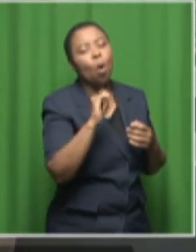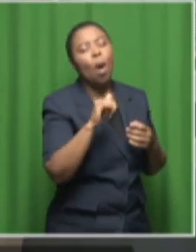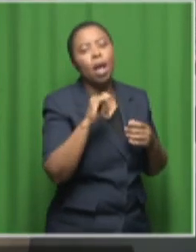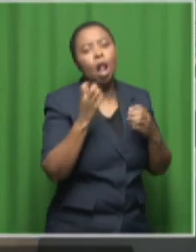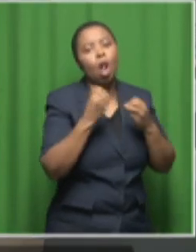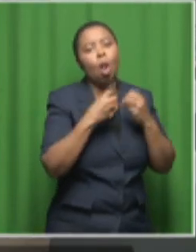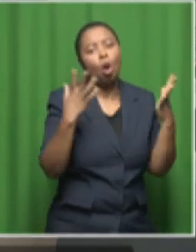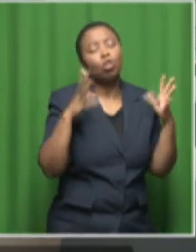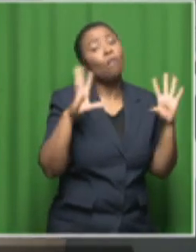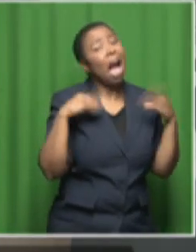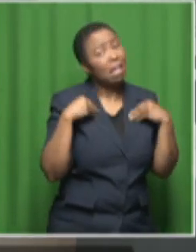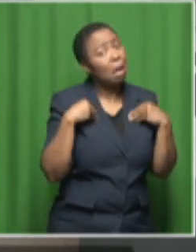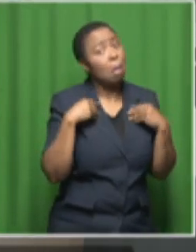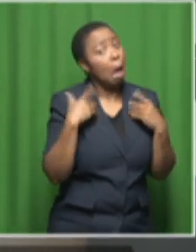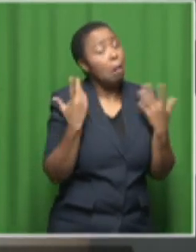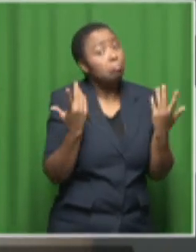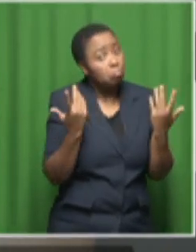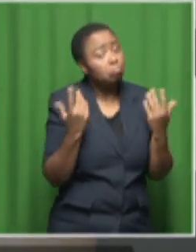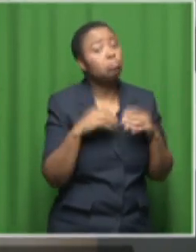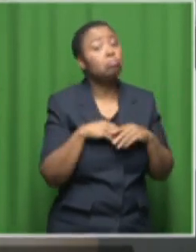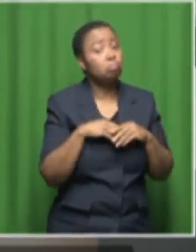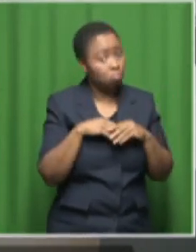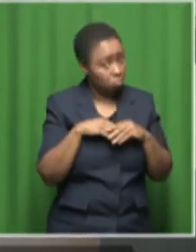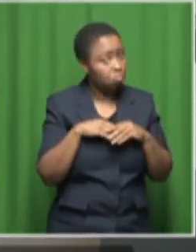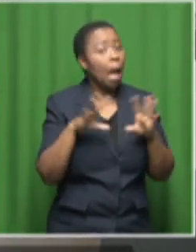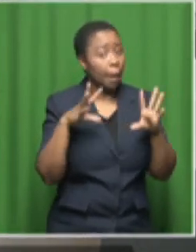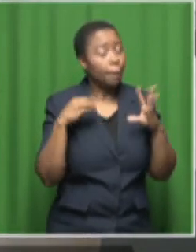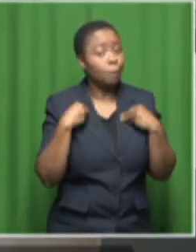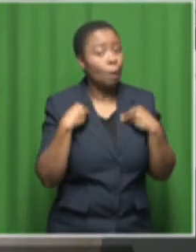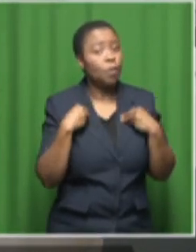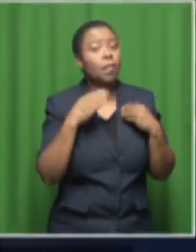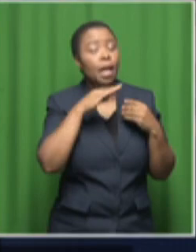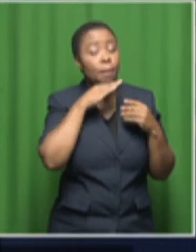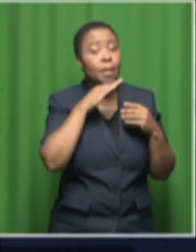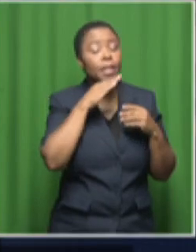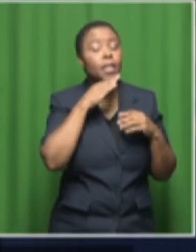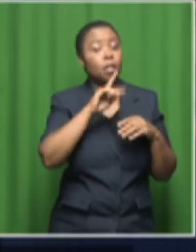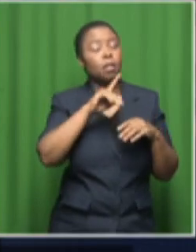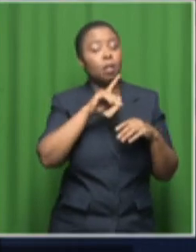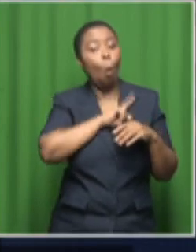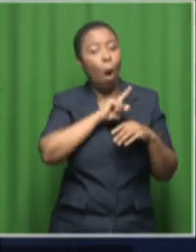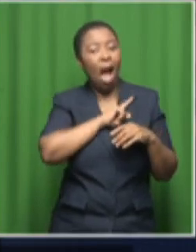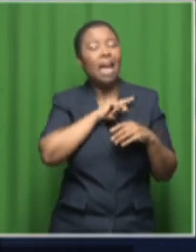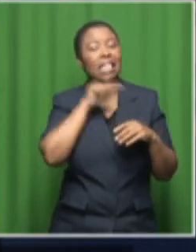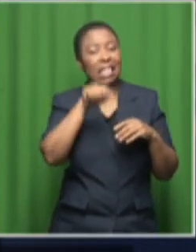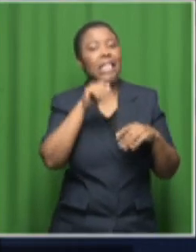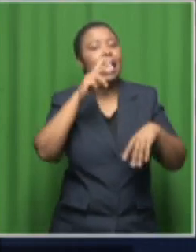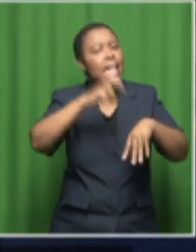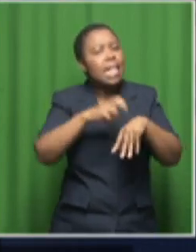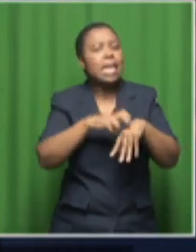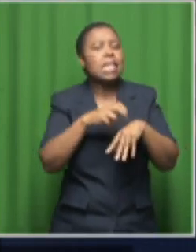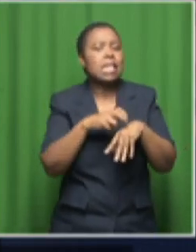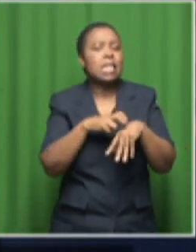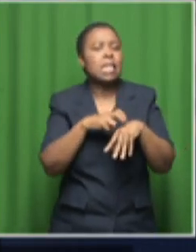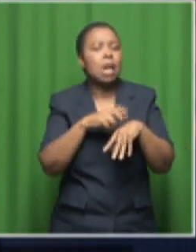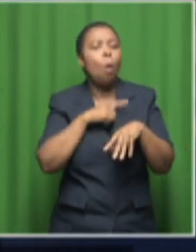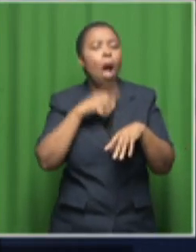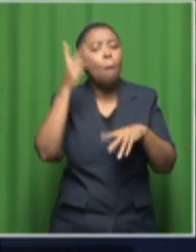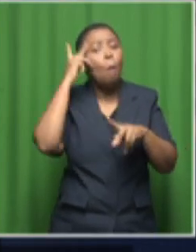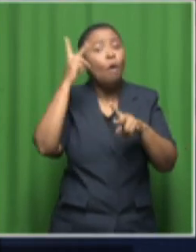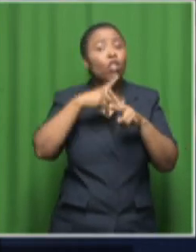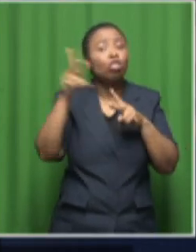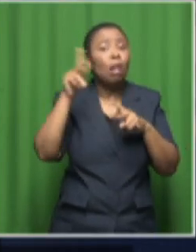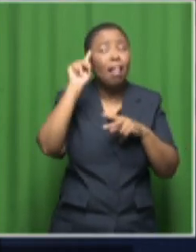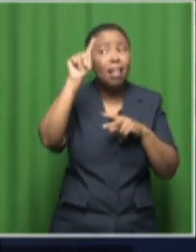of acceptance, and that is just further reinforcing why this is much needed. I think a lot of